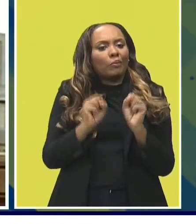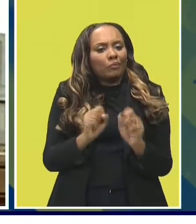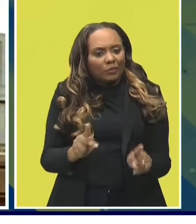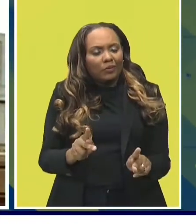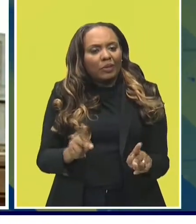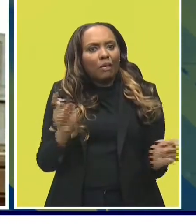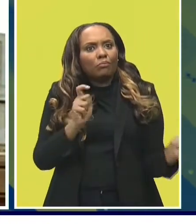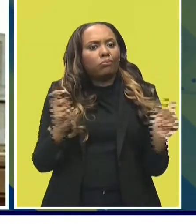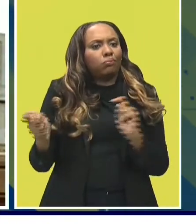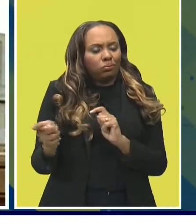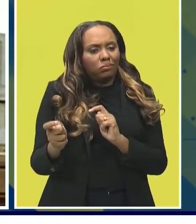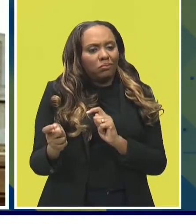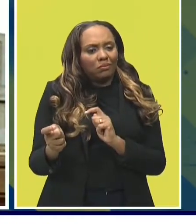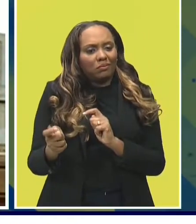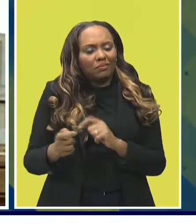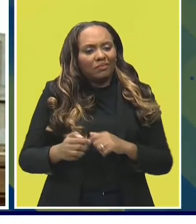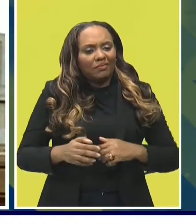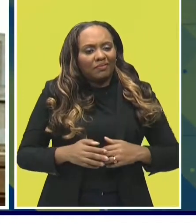look